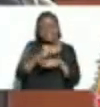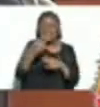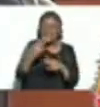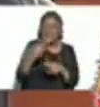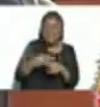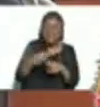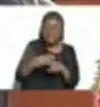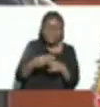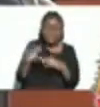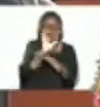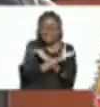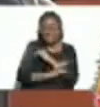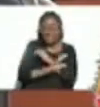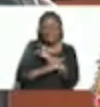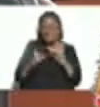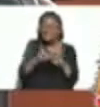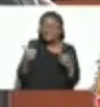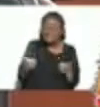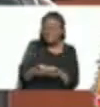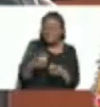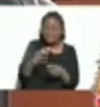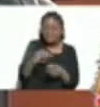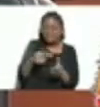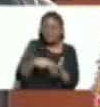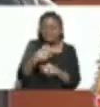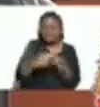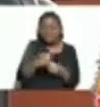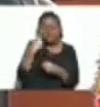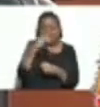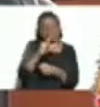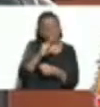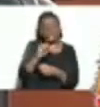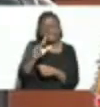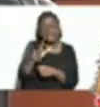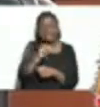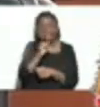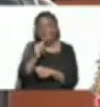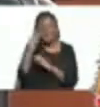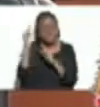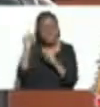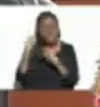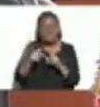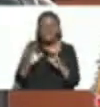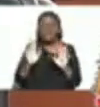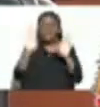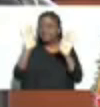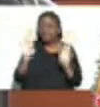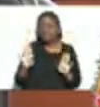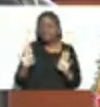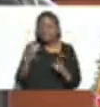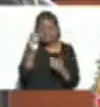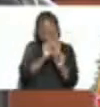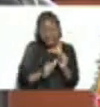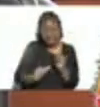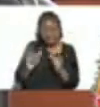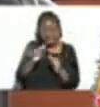Caribbean Destination of the Year for 2023, totally unexpected, but absolutely marvelous, and